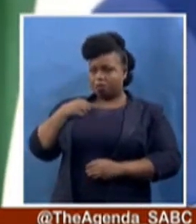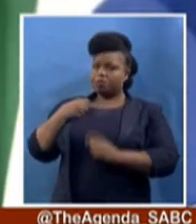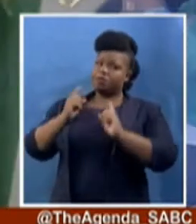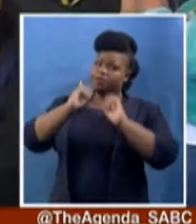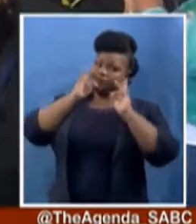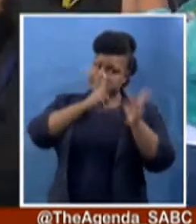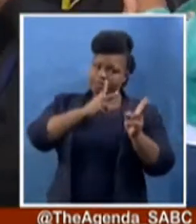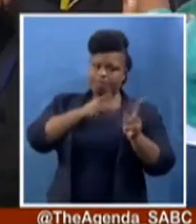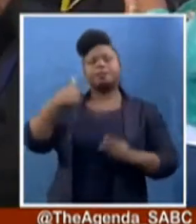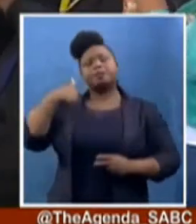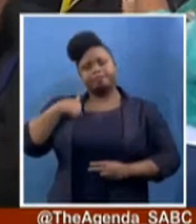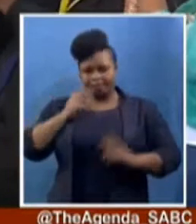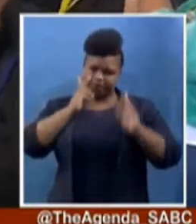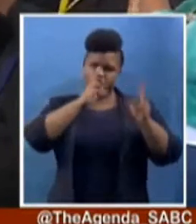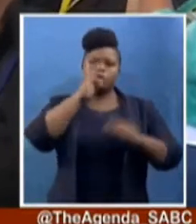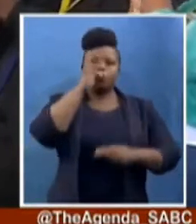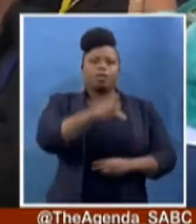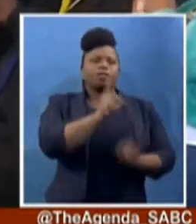for Windhoek.